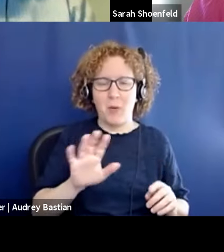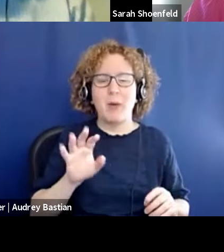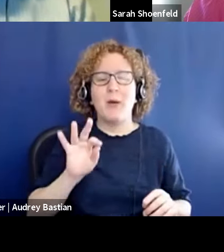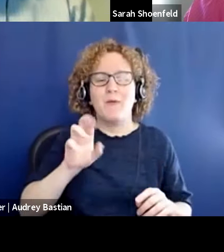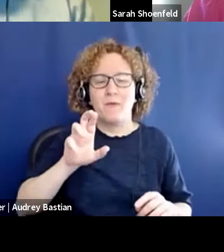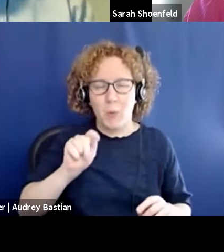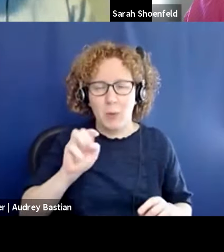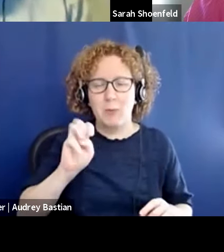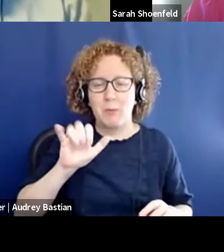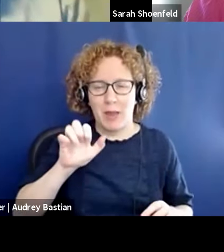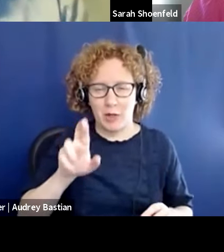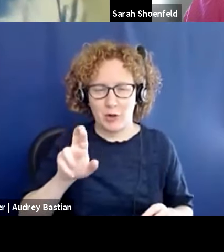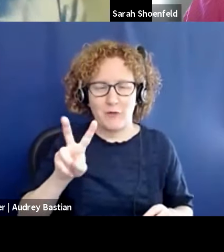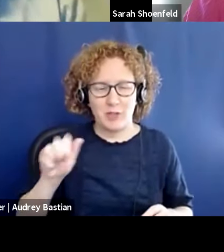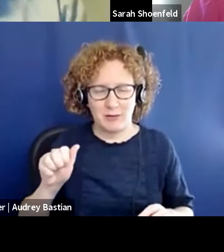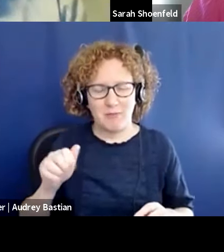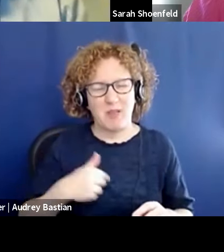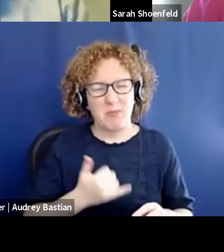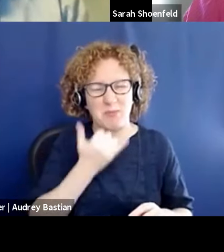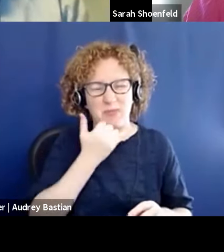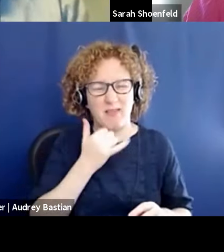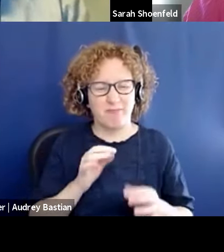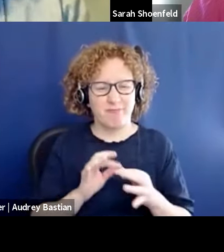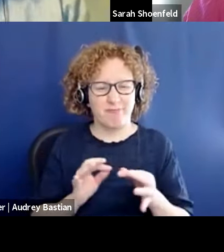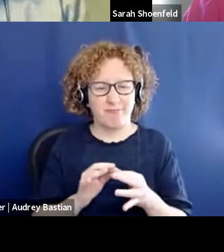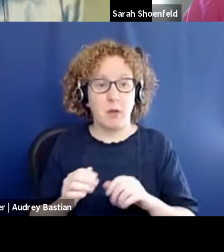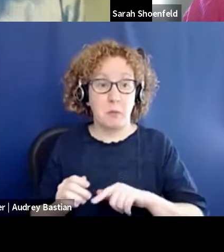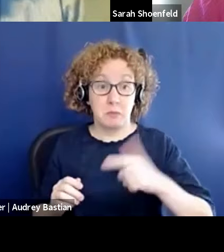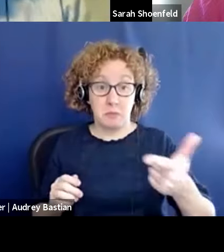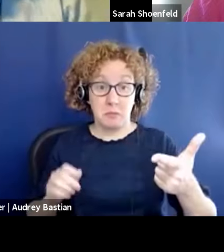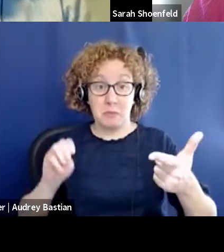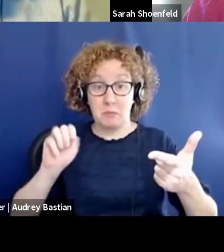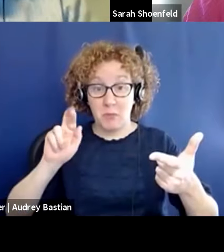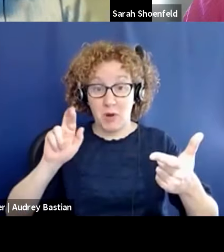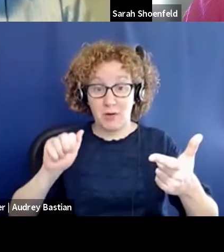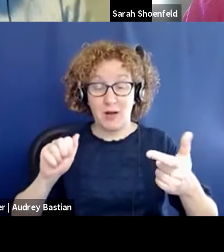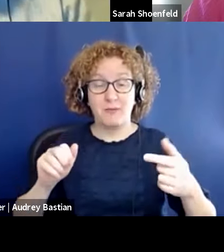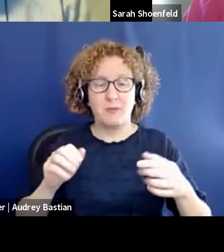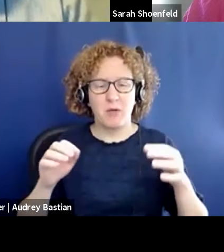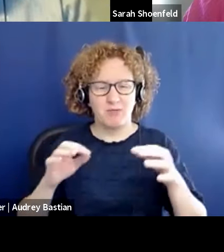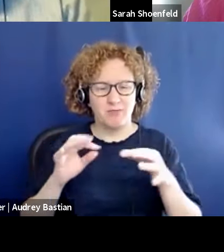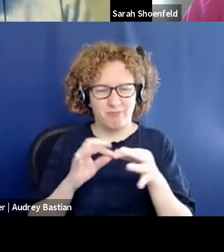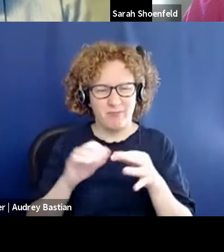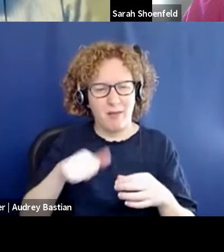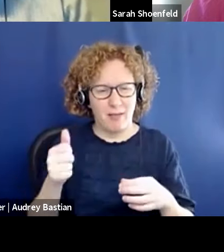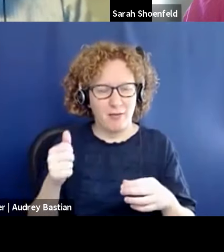Myer in Virginia. So that was my mistake. And I'm gonna turn it over now to Mara to play another clip.